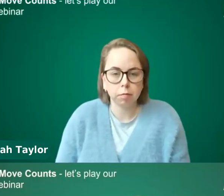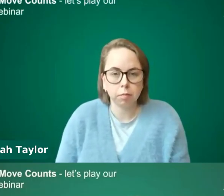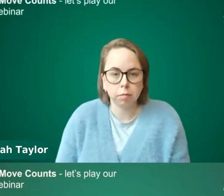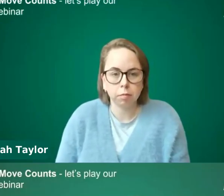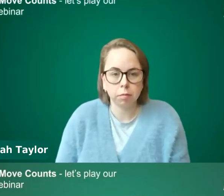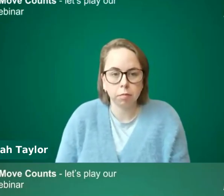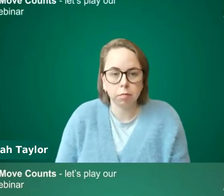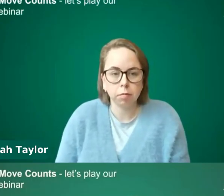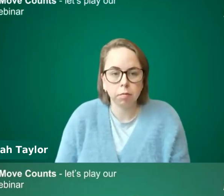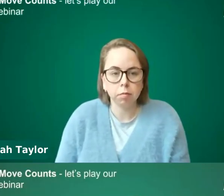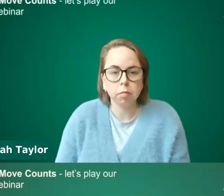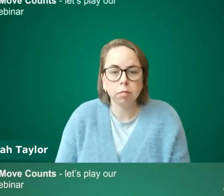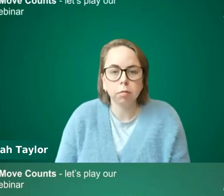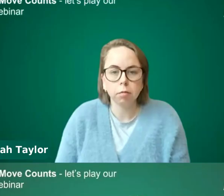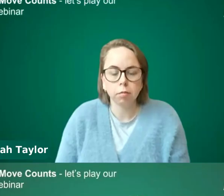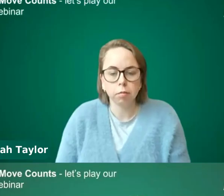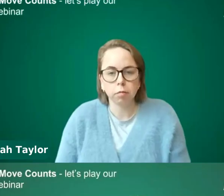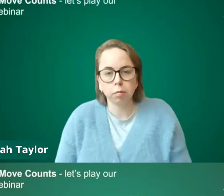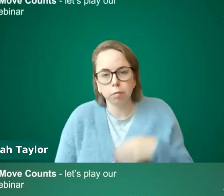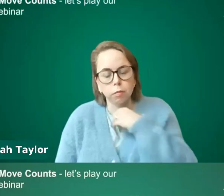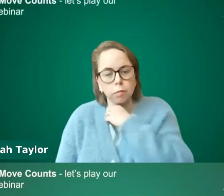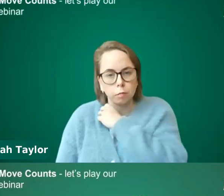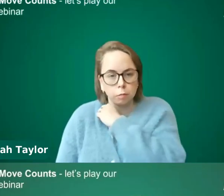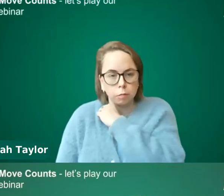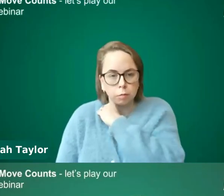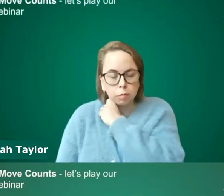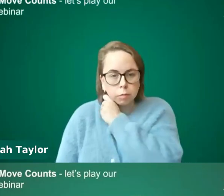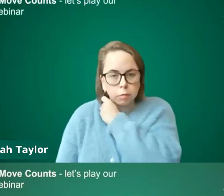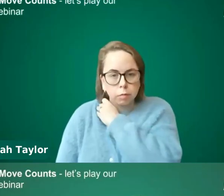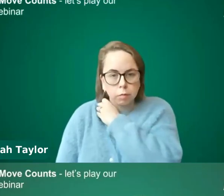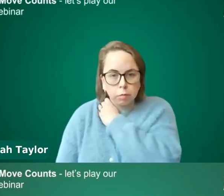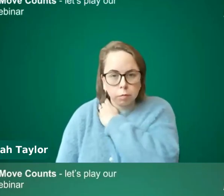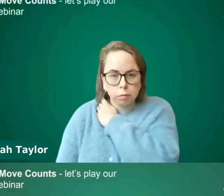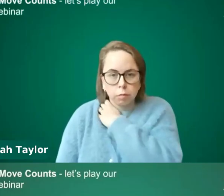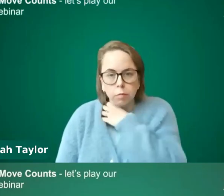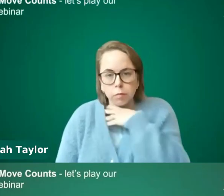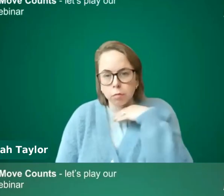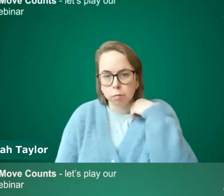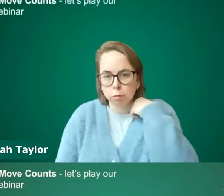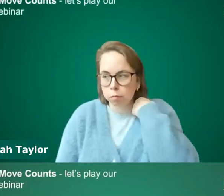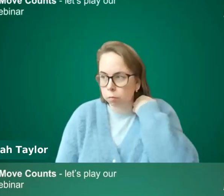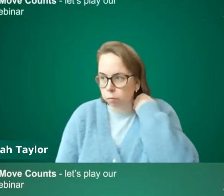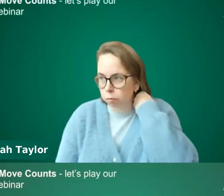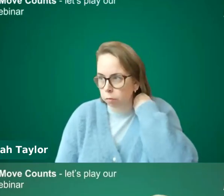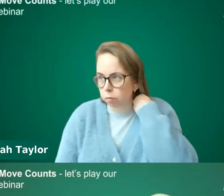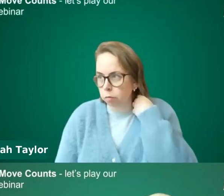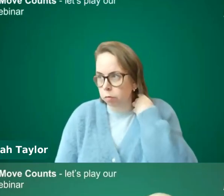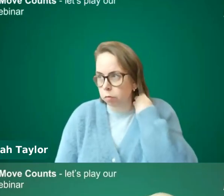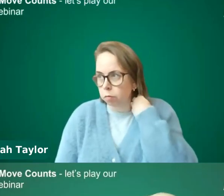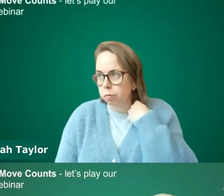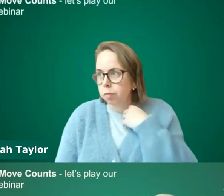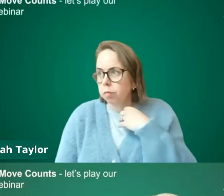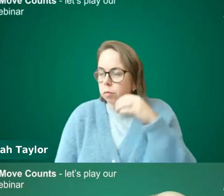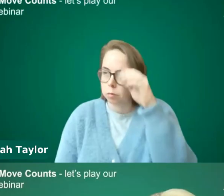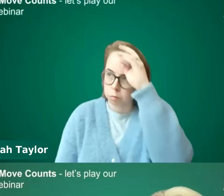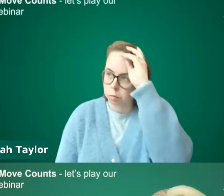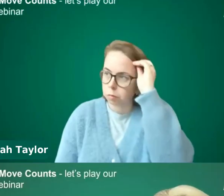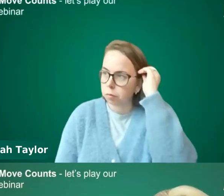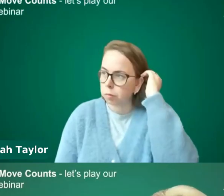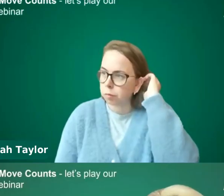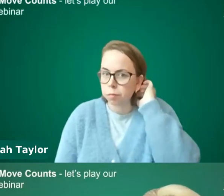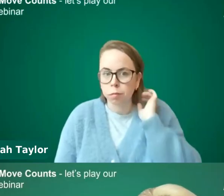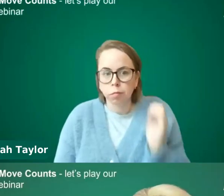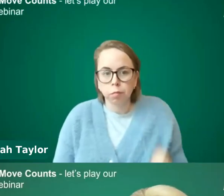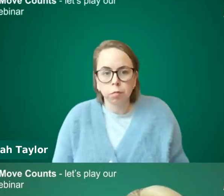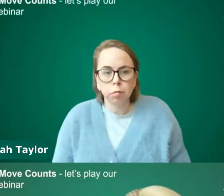post-COVID world that we're living in. We all discovered the extent of the opportunities there are to be active, and that has